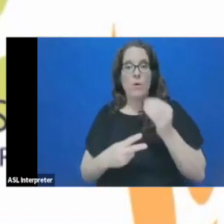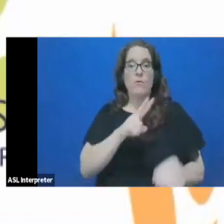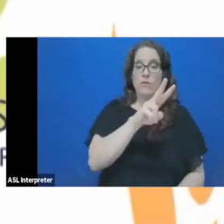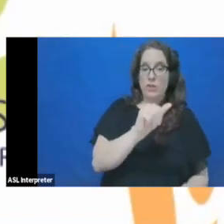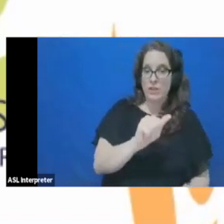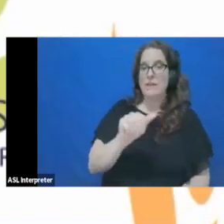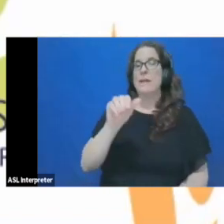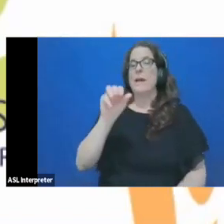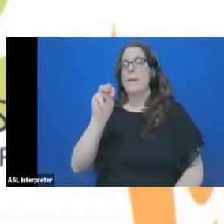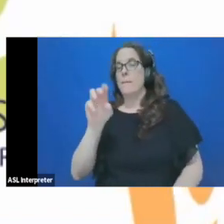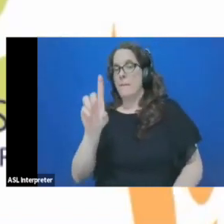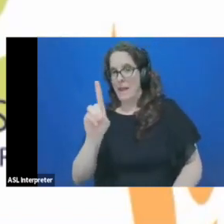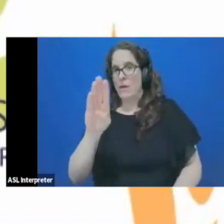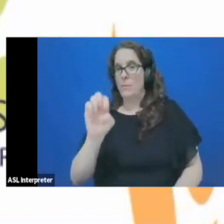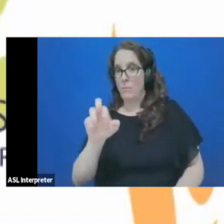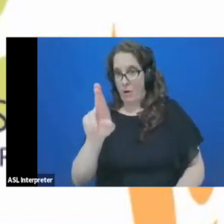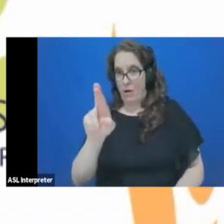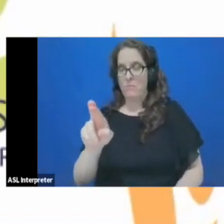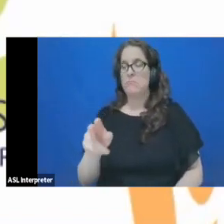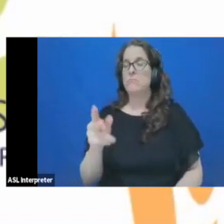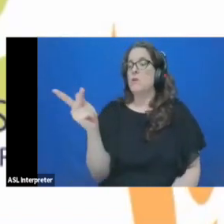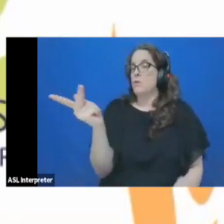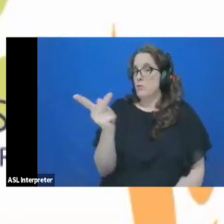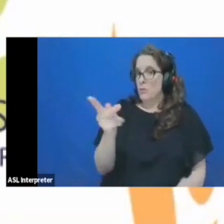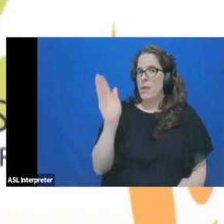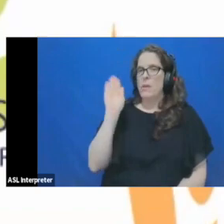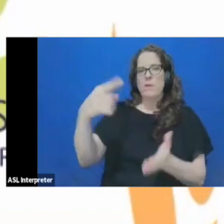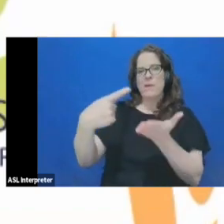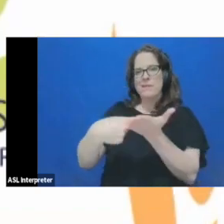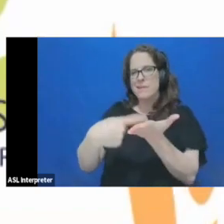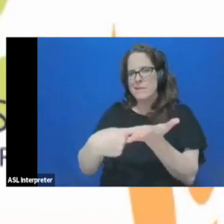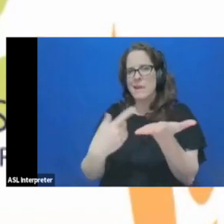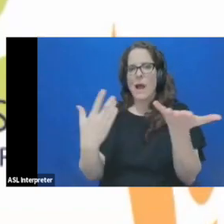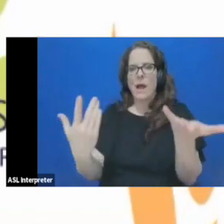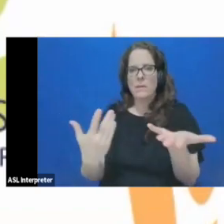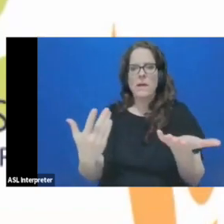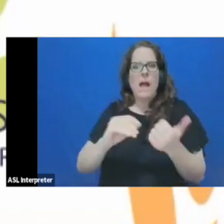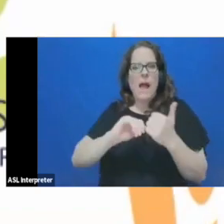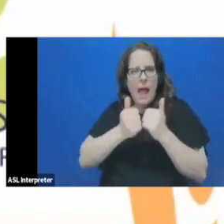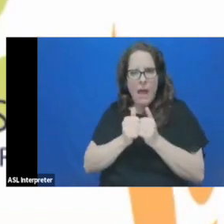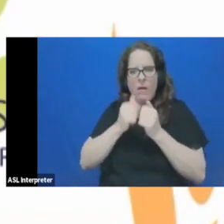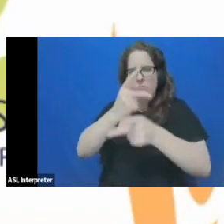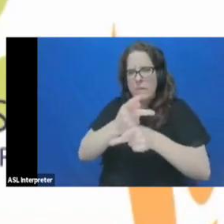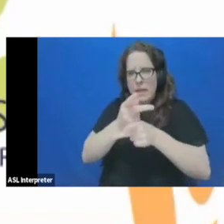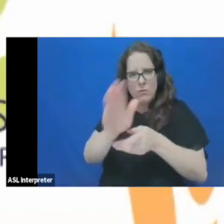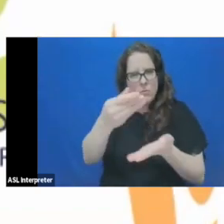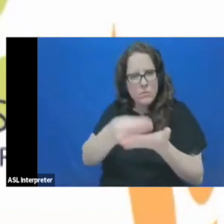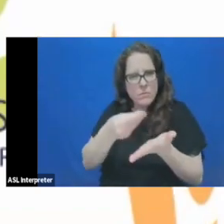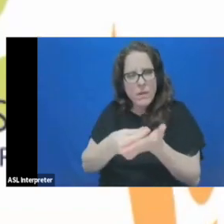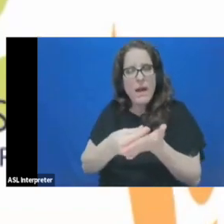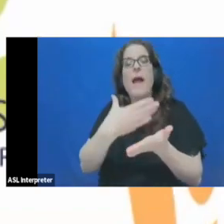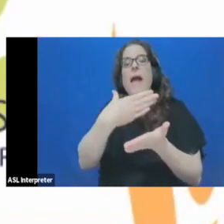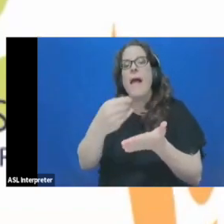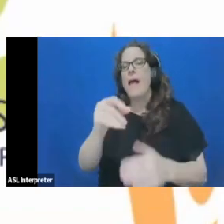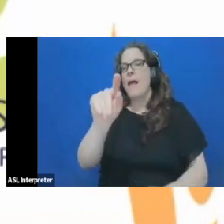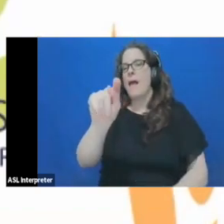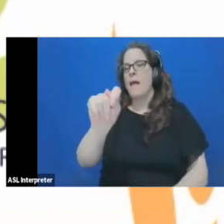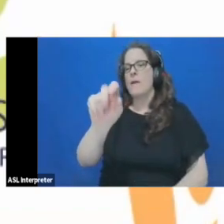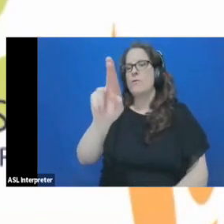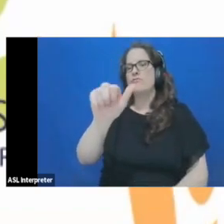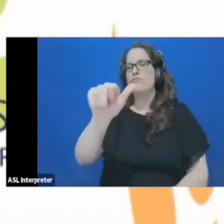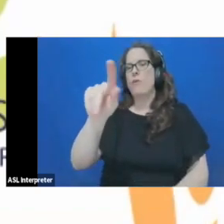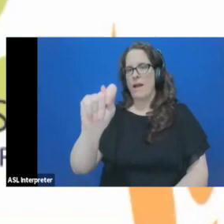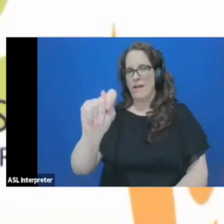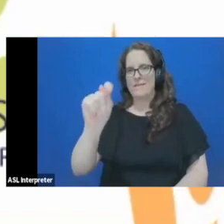the role of a trust company for those looking to financially protect an individual with disabilities.